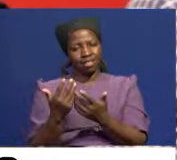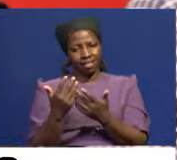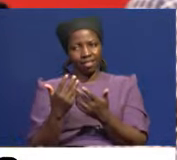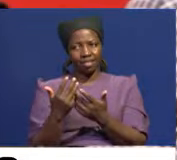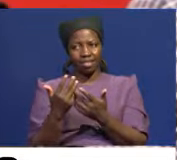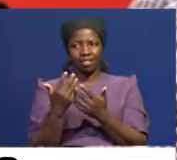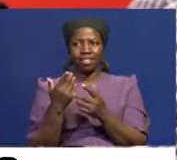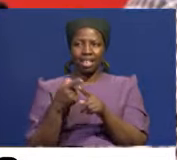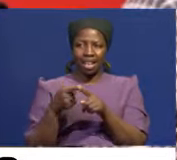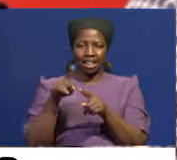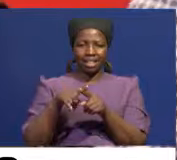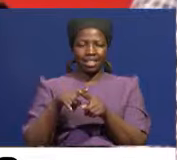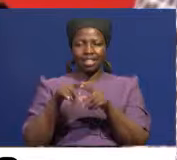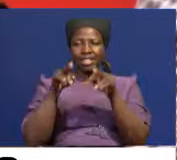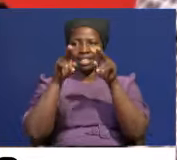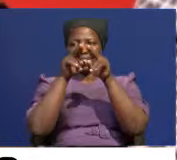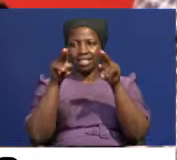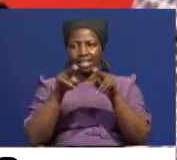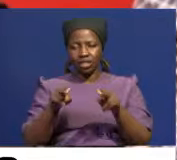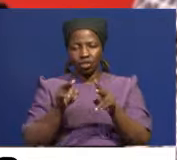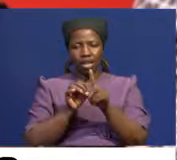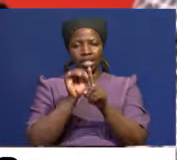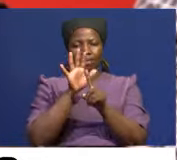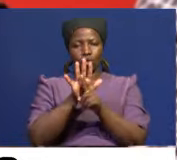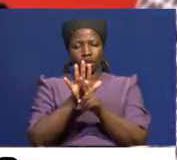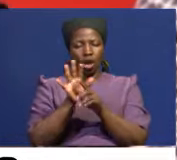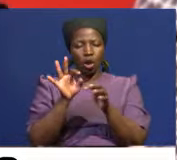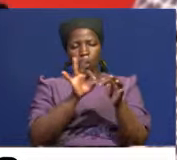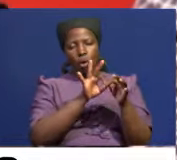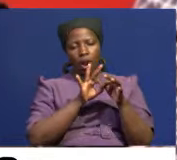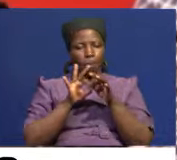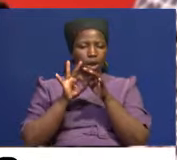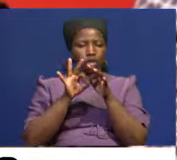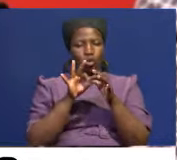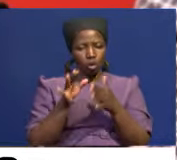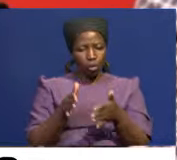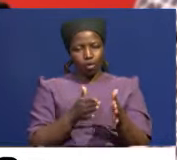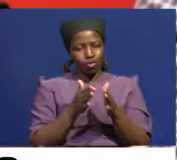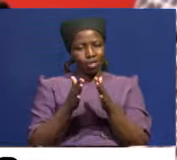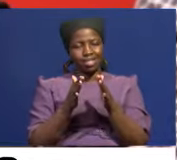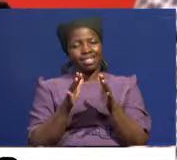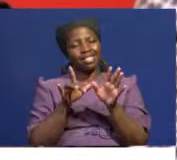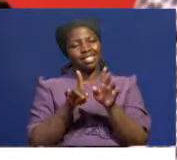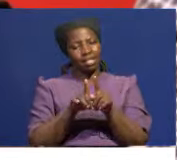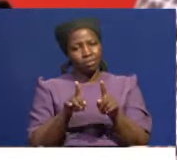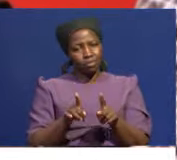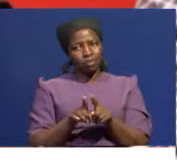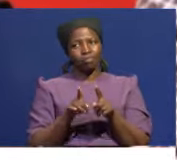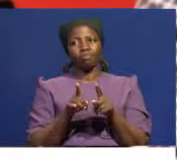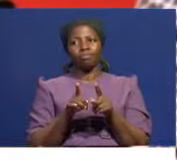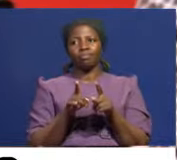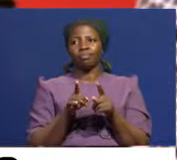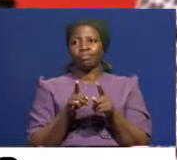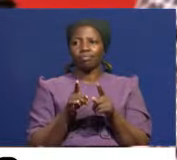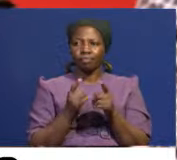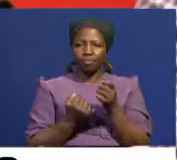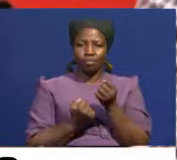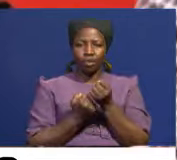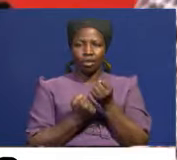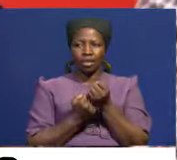increased international exposure, collaboration opportunities, and the stimulation of the entire creative